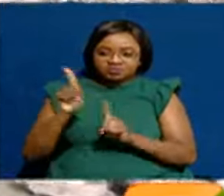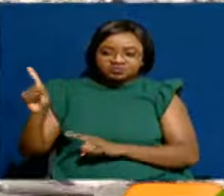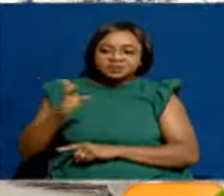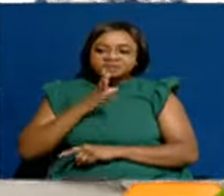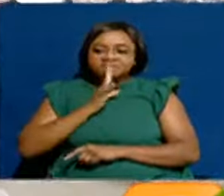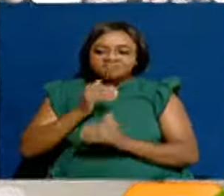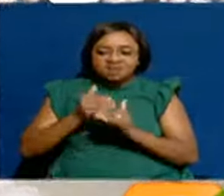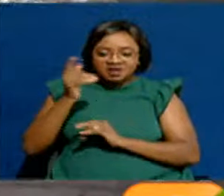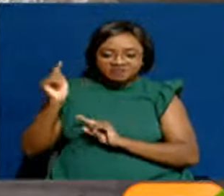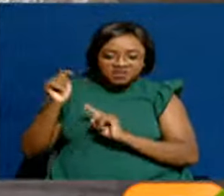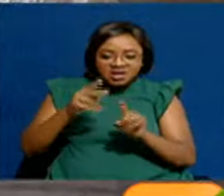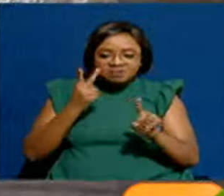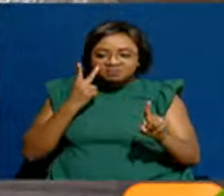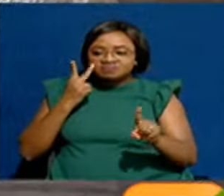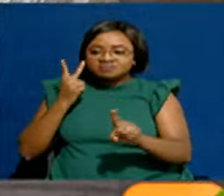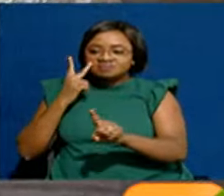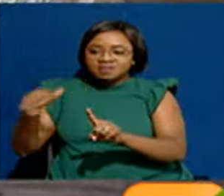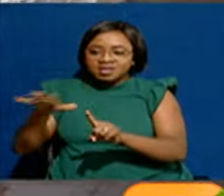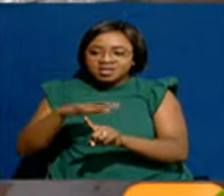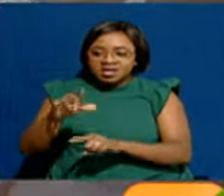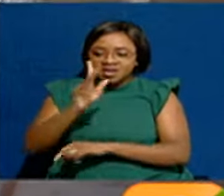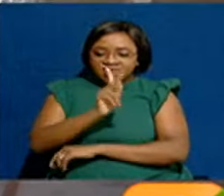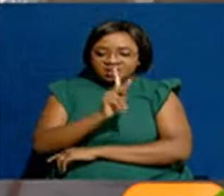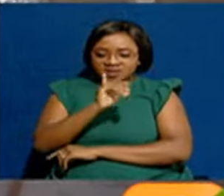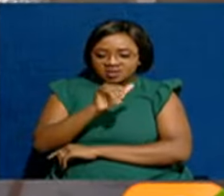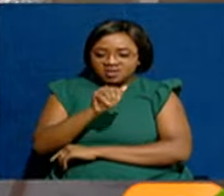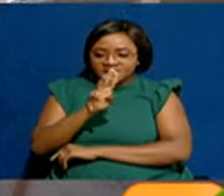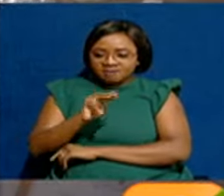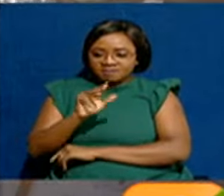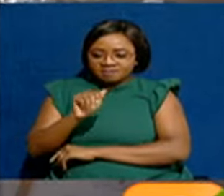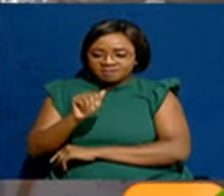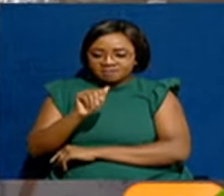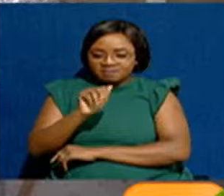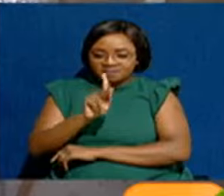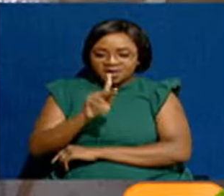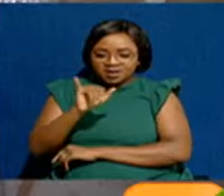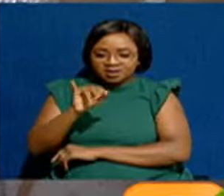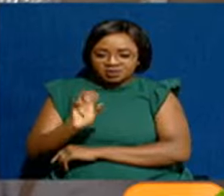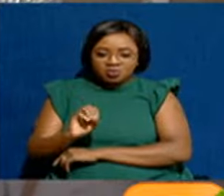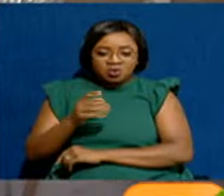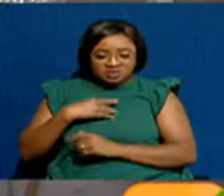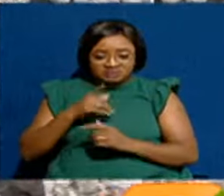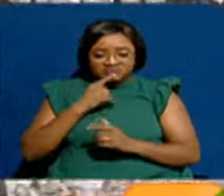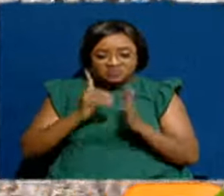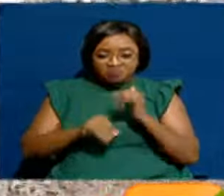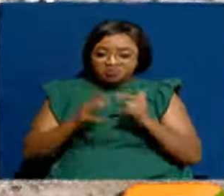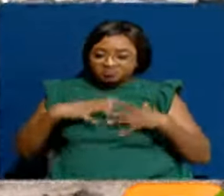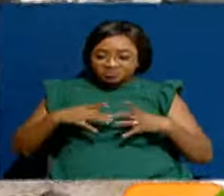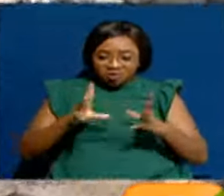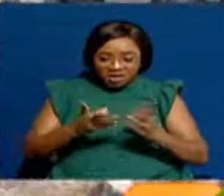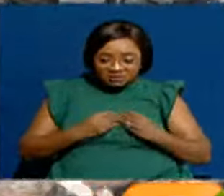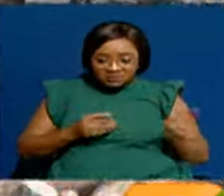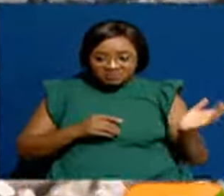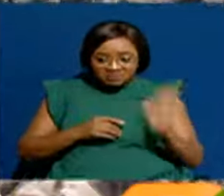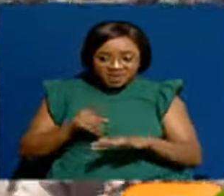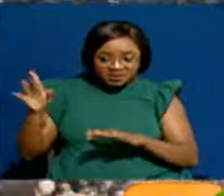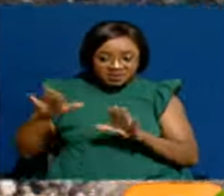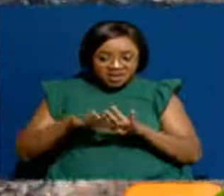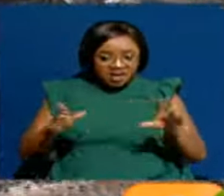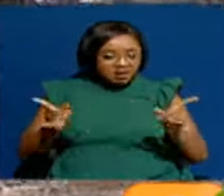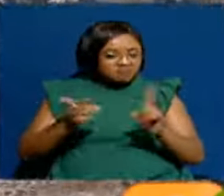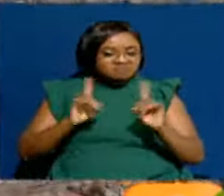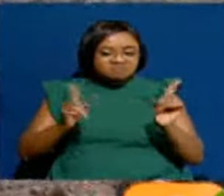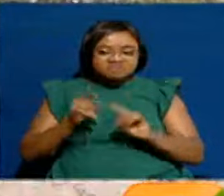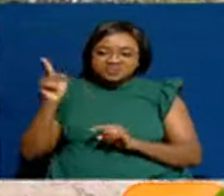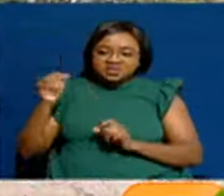the reclamation process in Kiamaiko and Mukuru Kayaba, said no one will be allowed back to the reclaimed land and that the exercise was